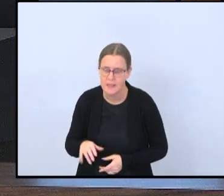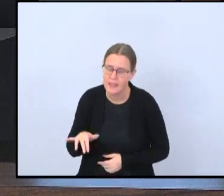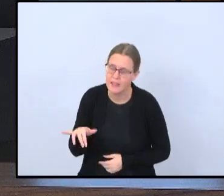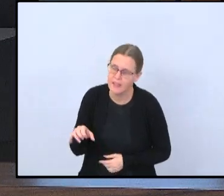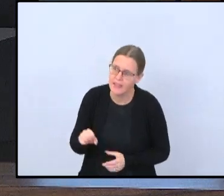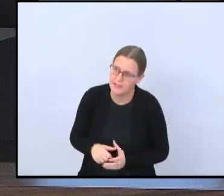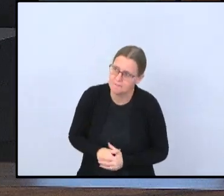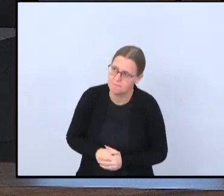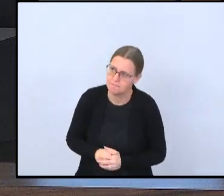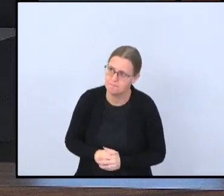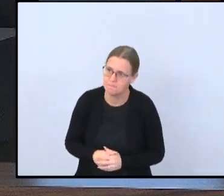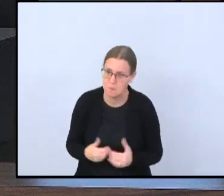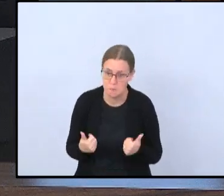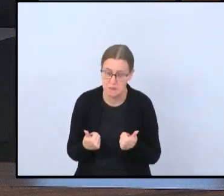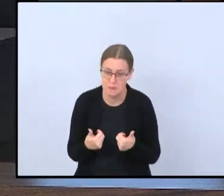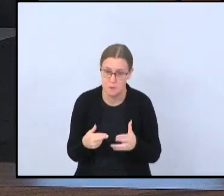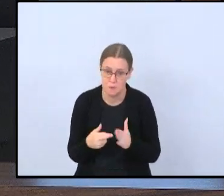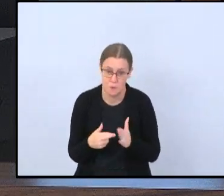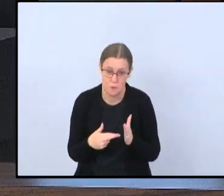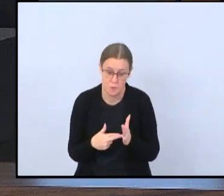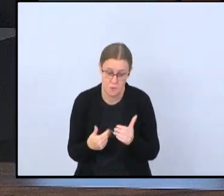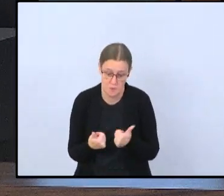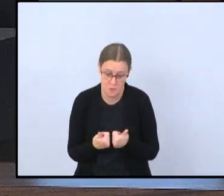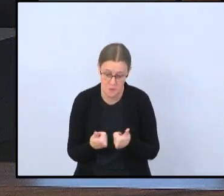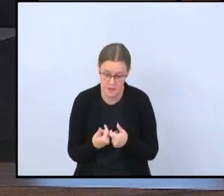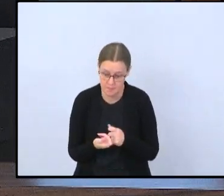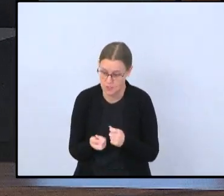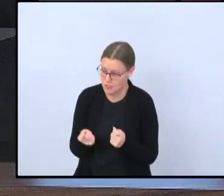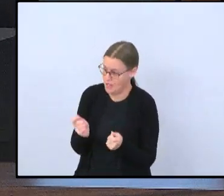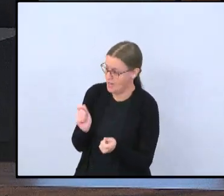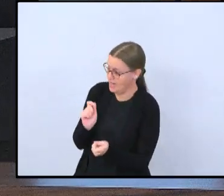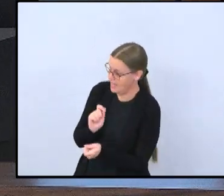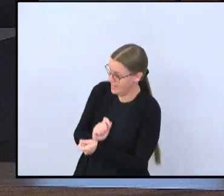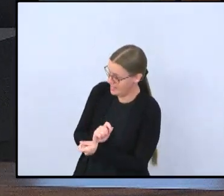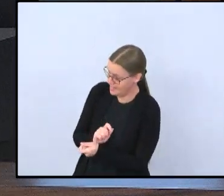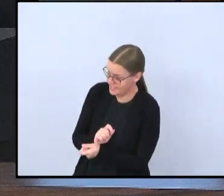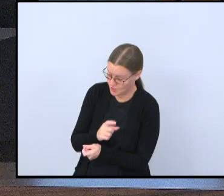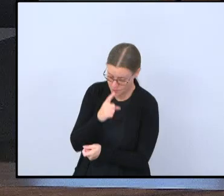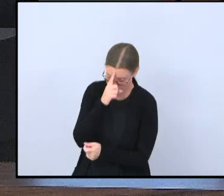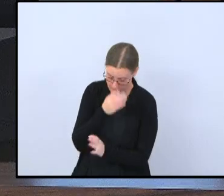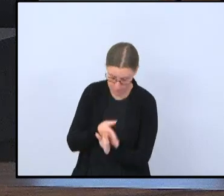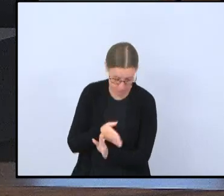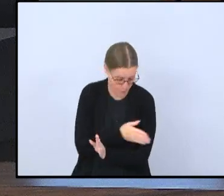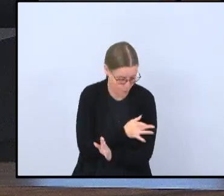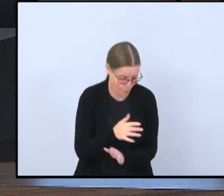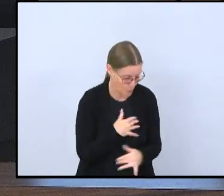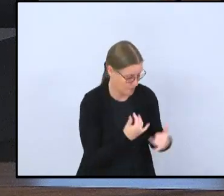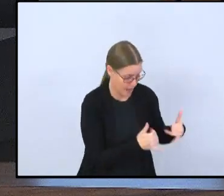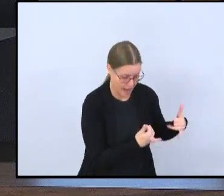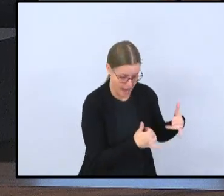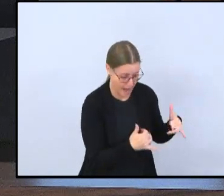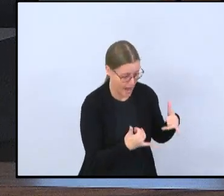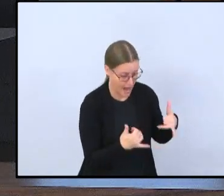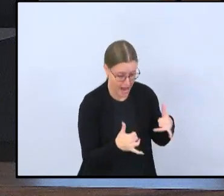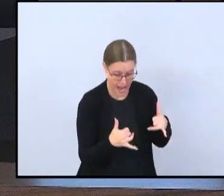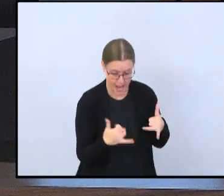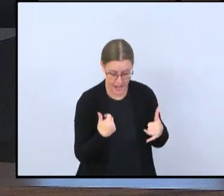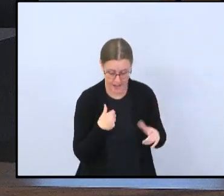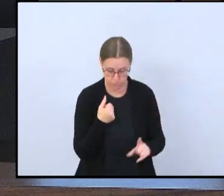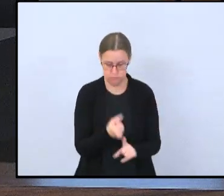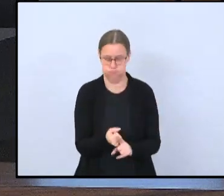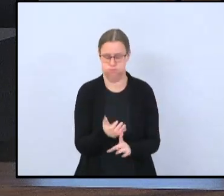shift the rules to the game after you've already played what you thought was the game, it gets a little wonky. And so